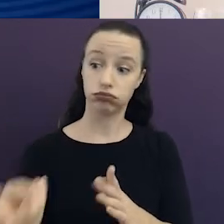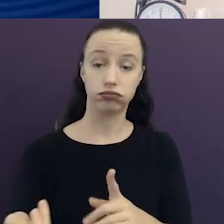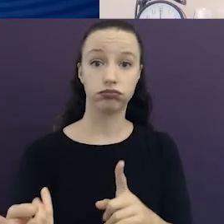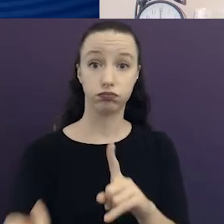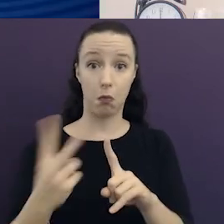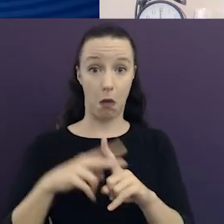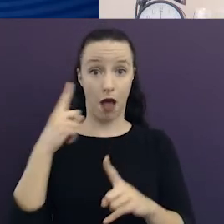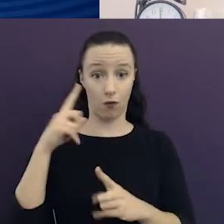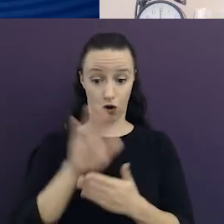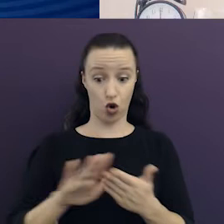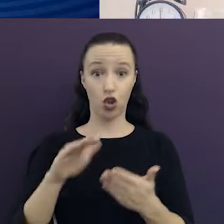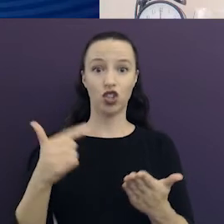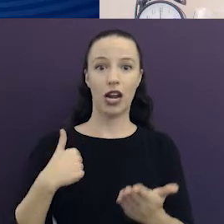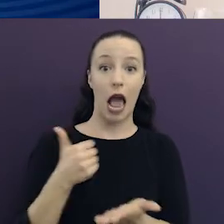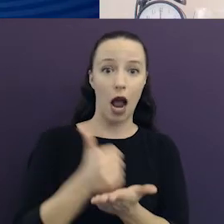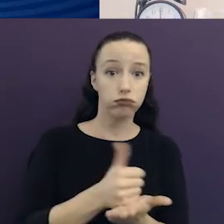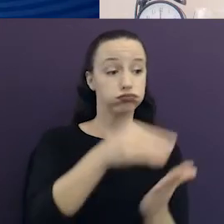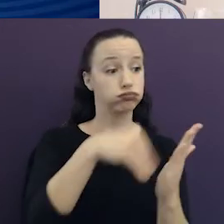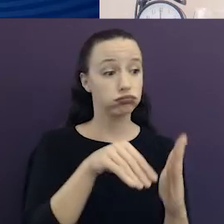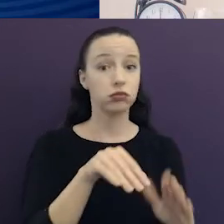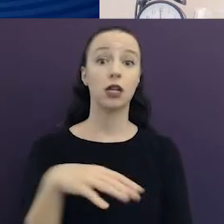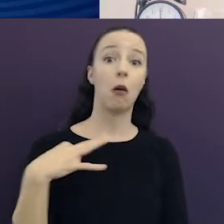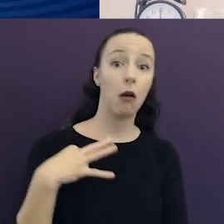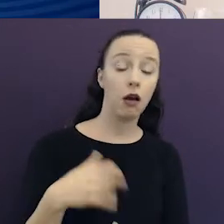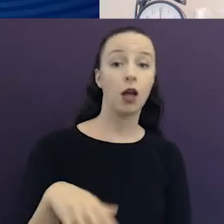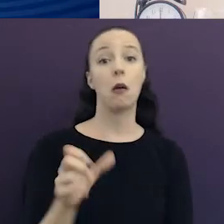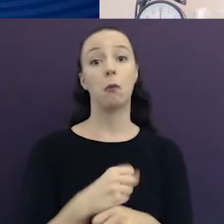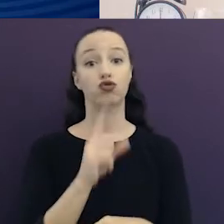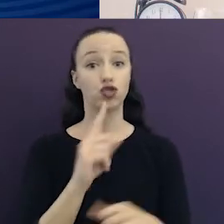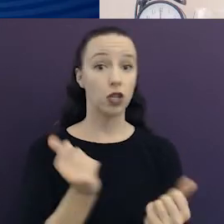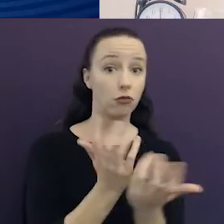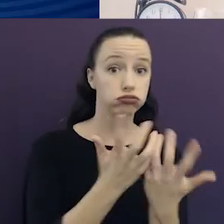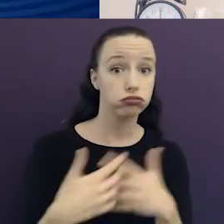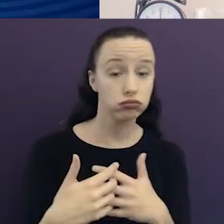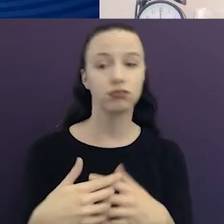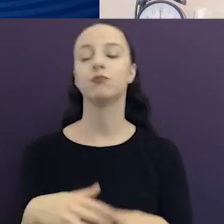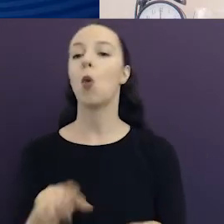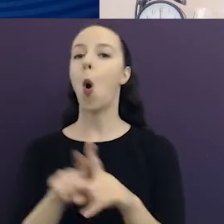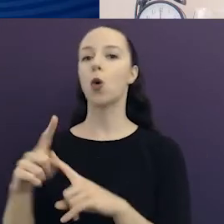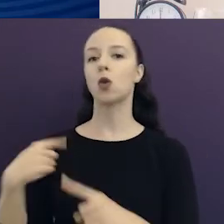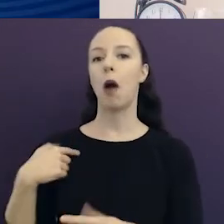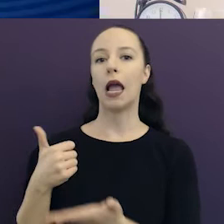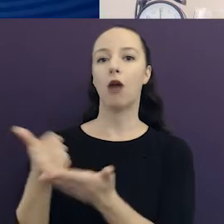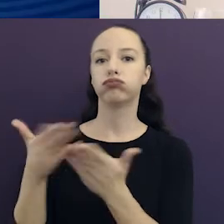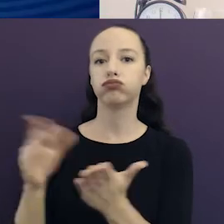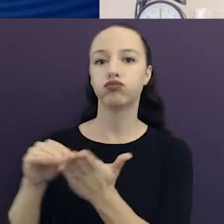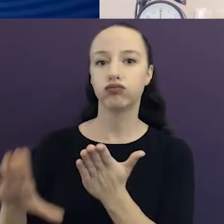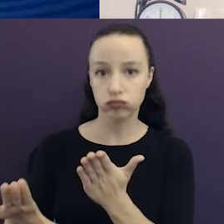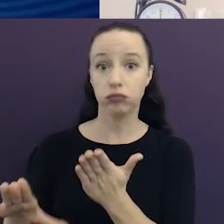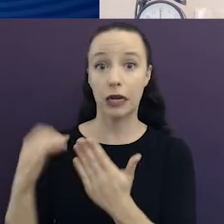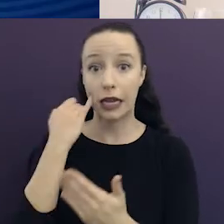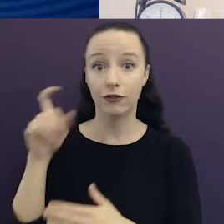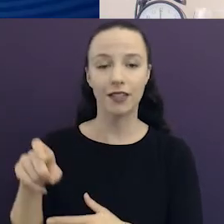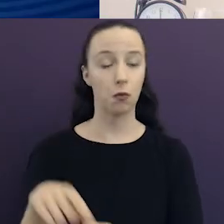meet their matriculation steps. And I also help in general counseling drop-in in between seeing DSPS students. Okay, great. Yeah, you sound